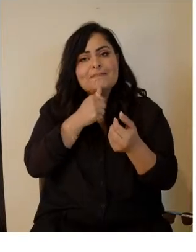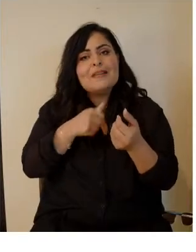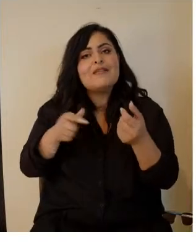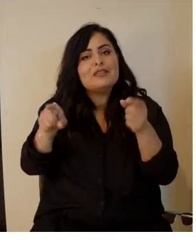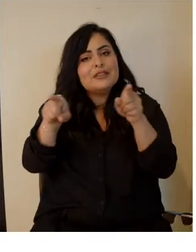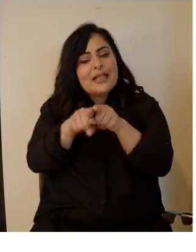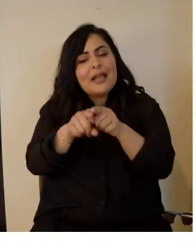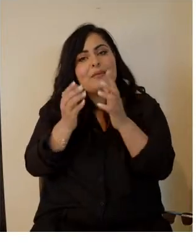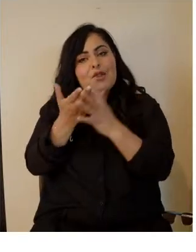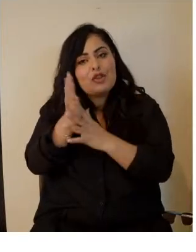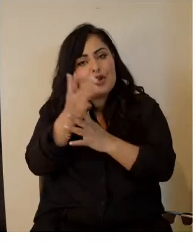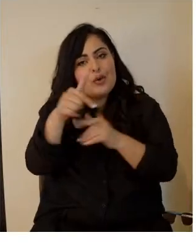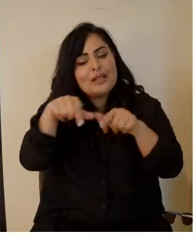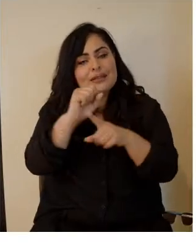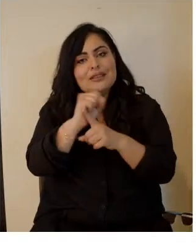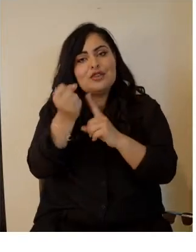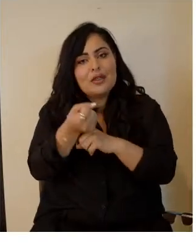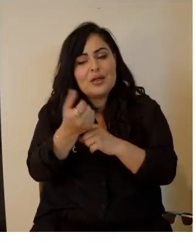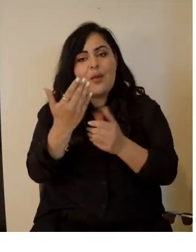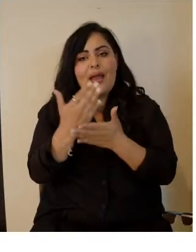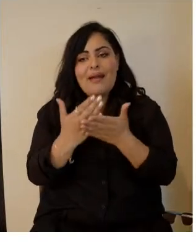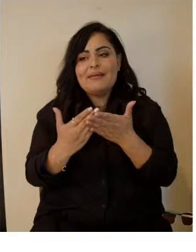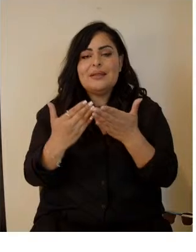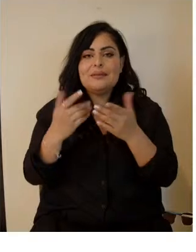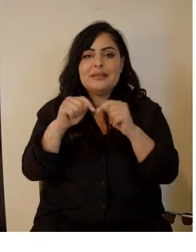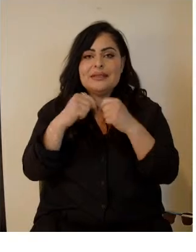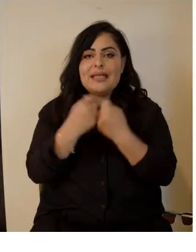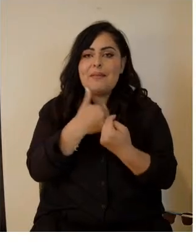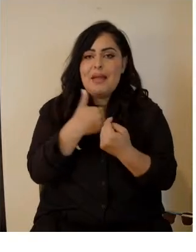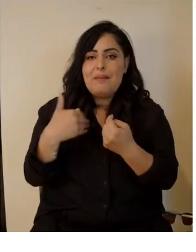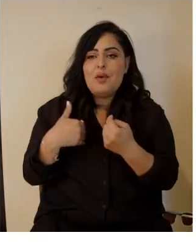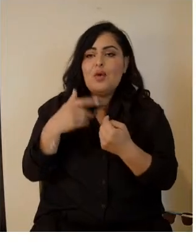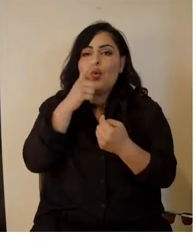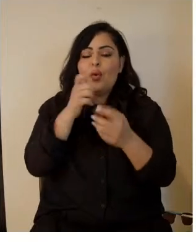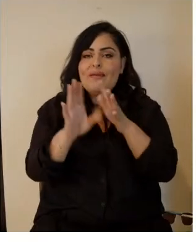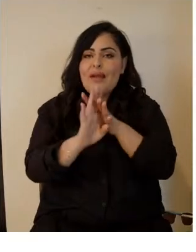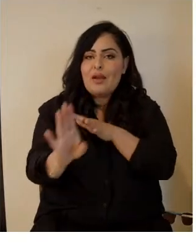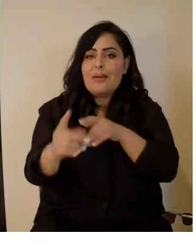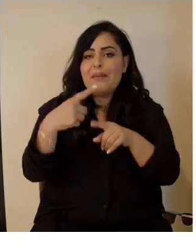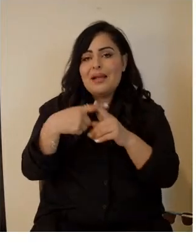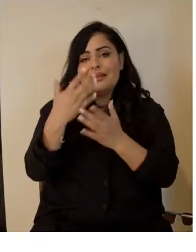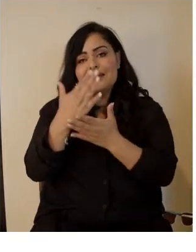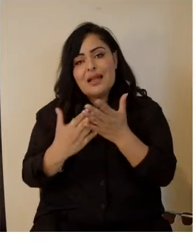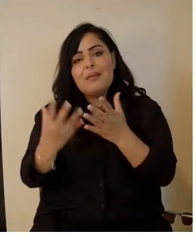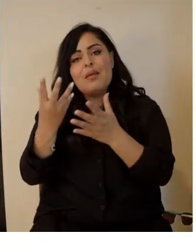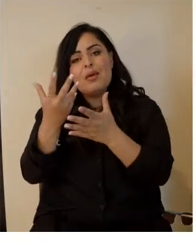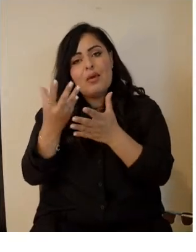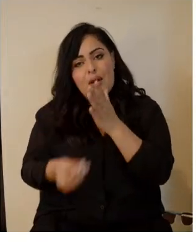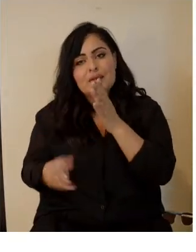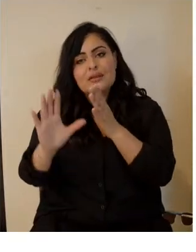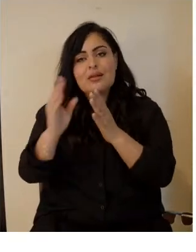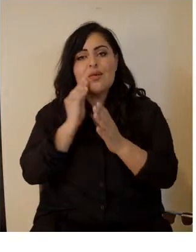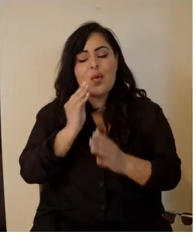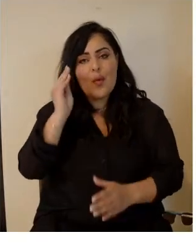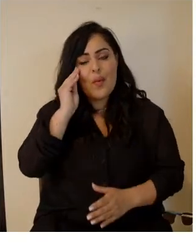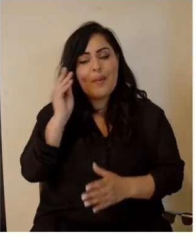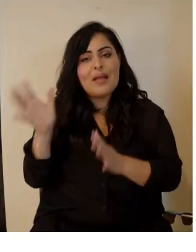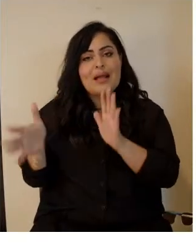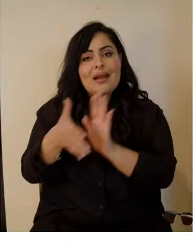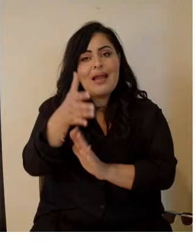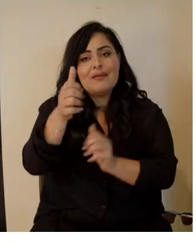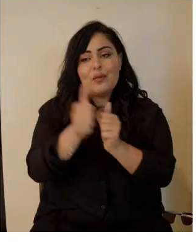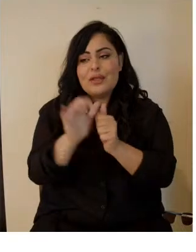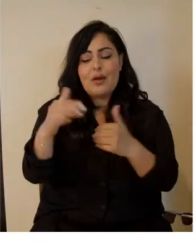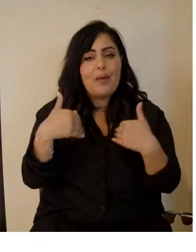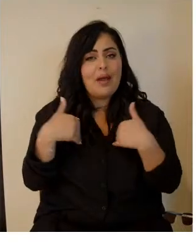have team members that have been evacuated, and sadly, team members who've lost their homes and left with just the shirt on their back and animals